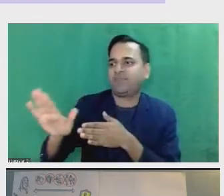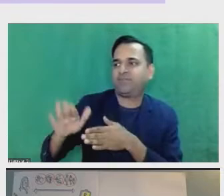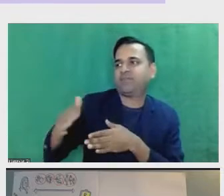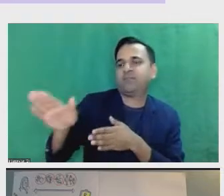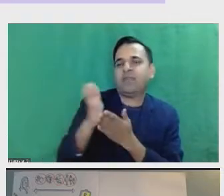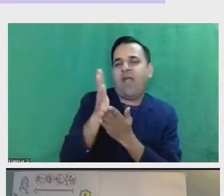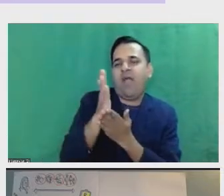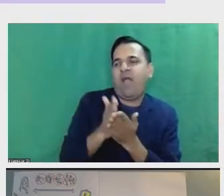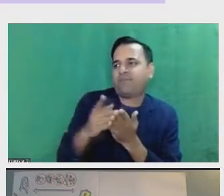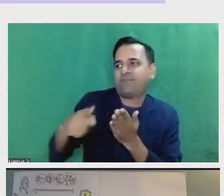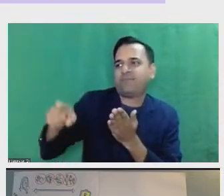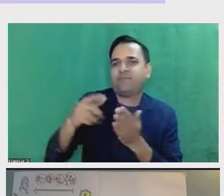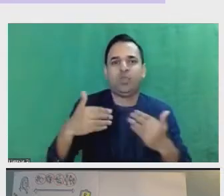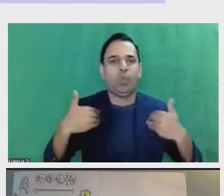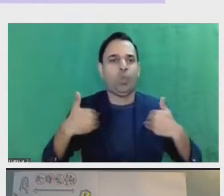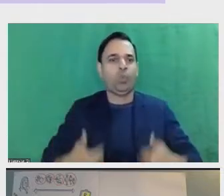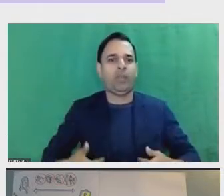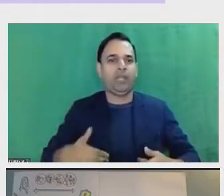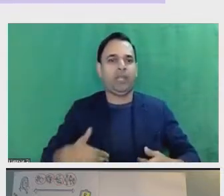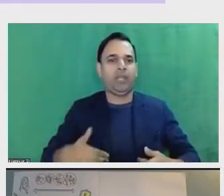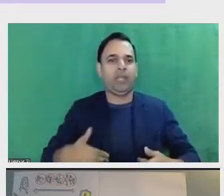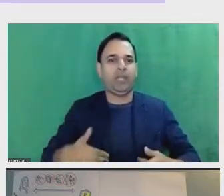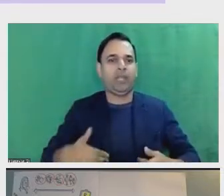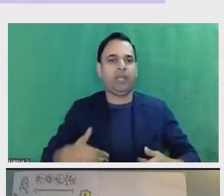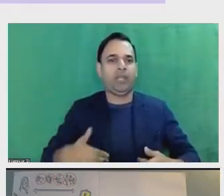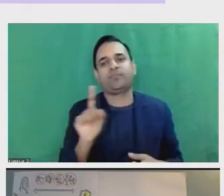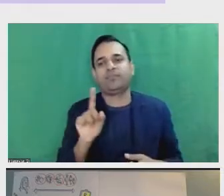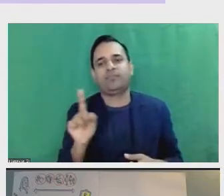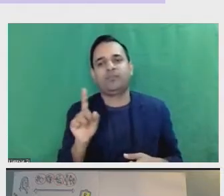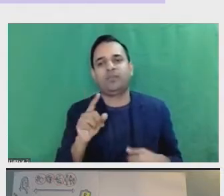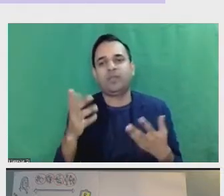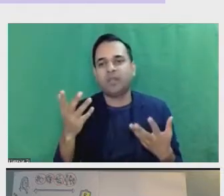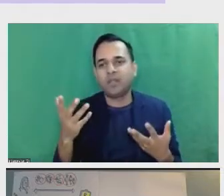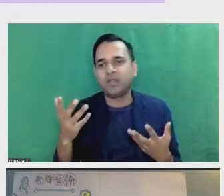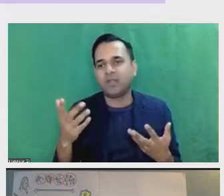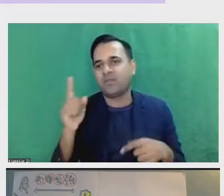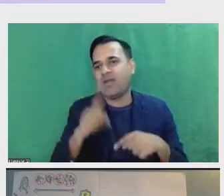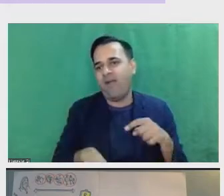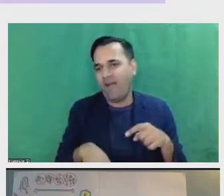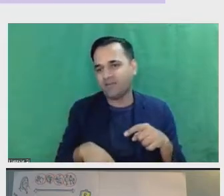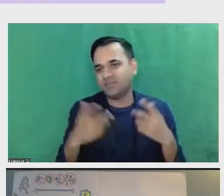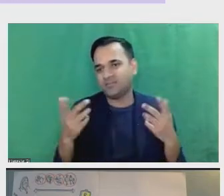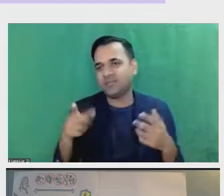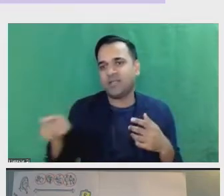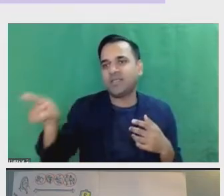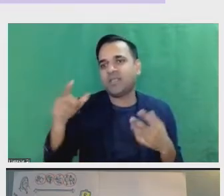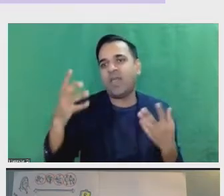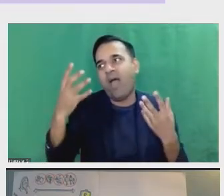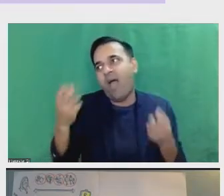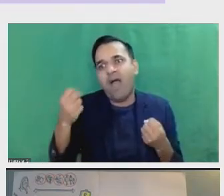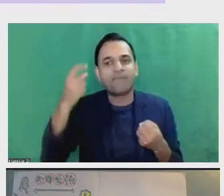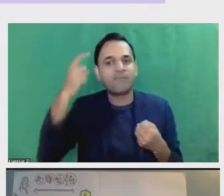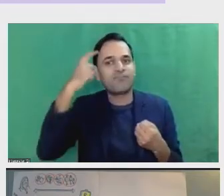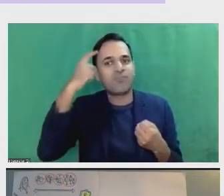of the equation. So I see that a framework that